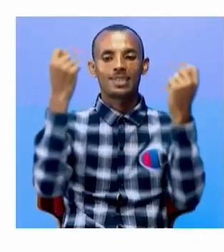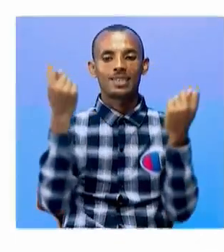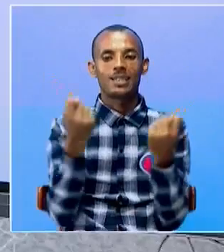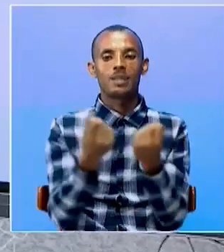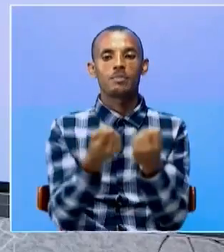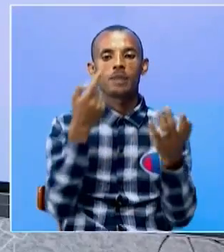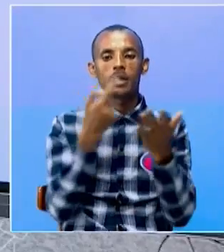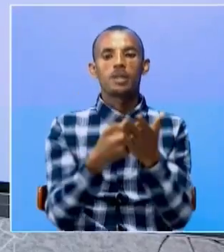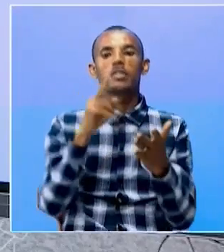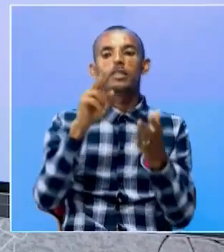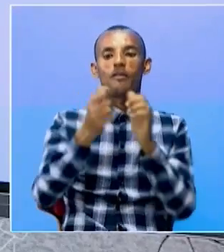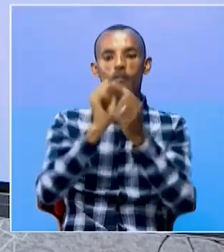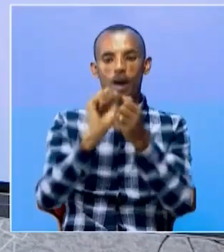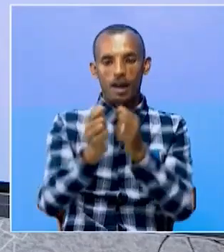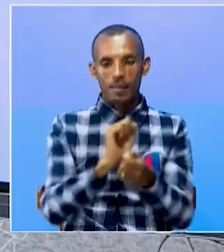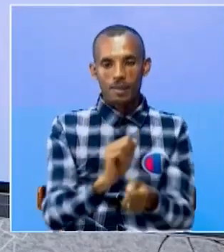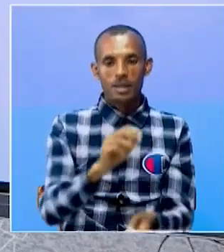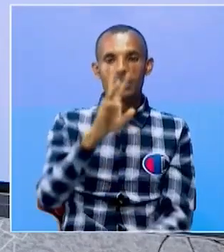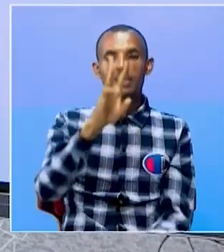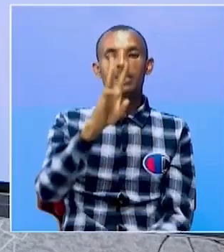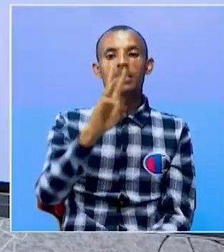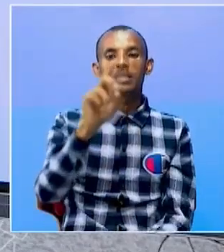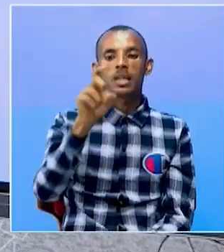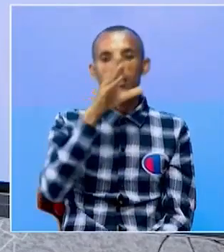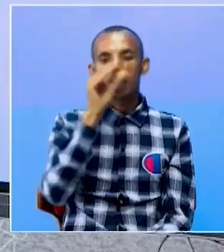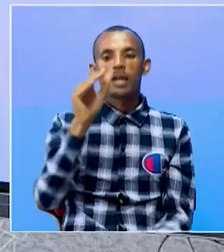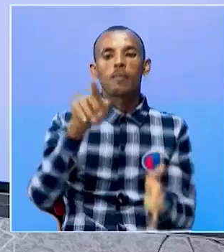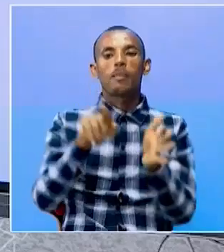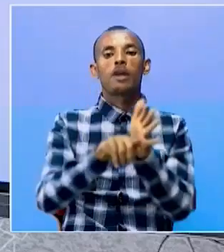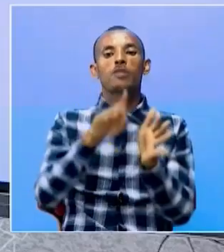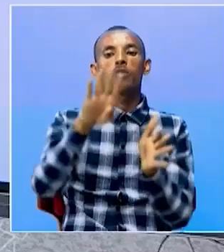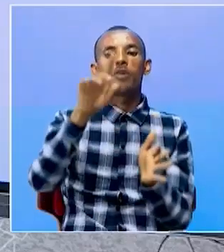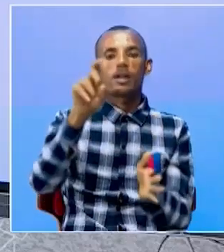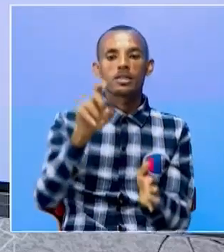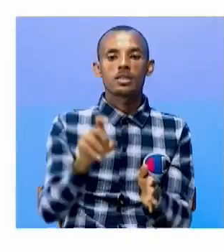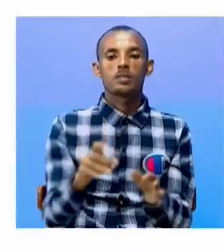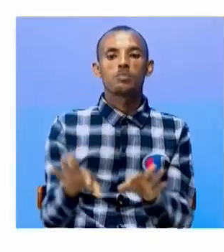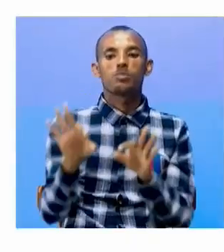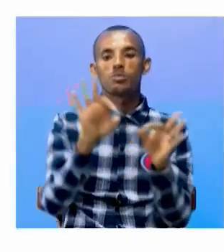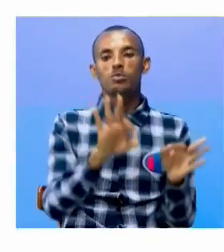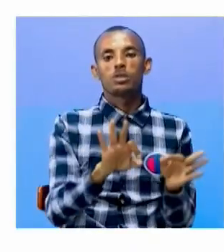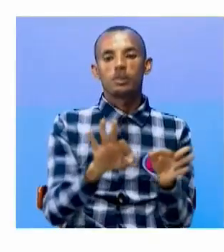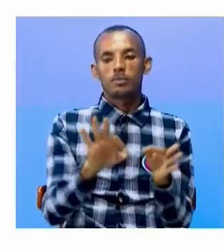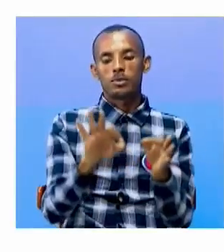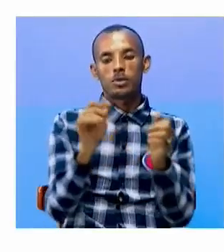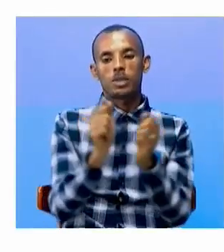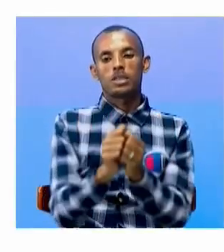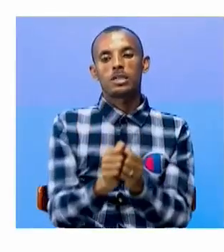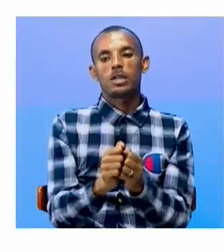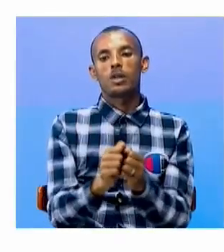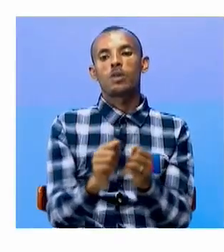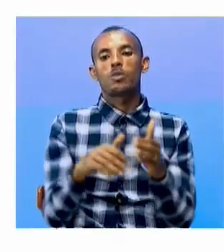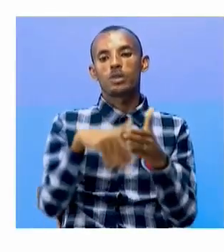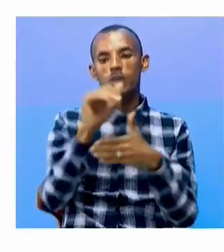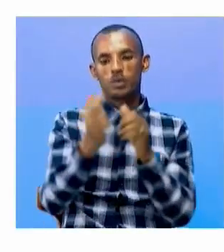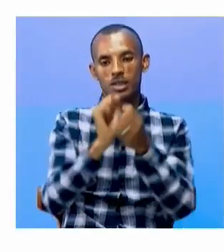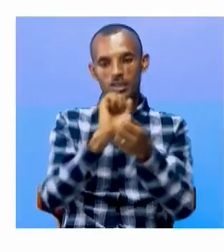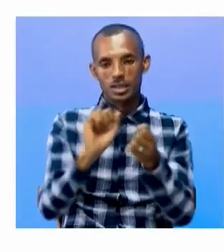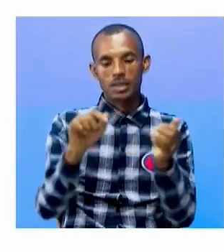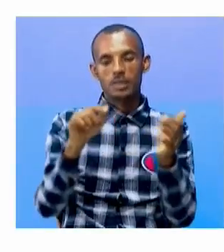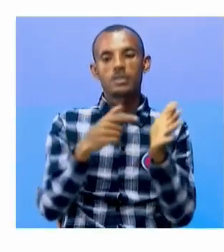the variable 6x and minus 4x are on same side. Let's put them together without changing their sign.